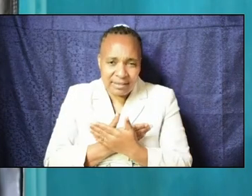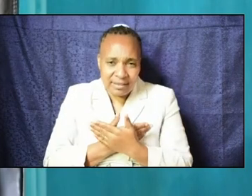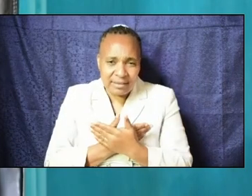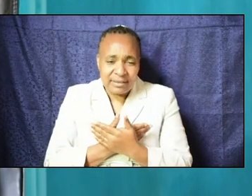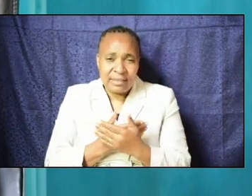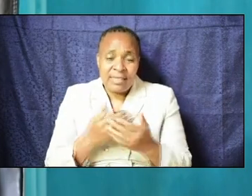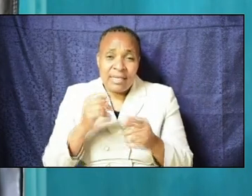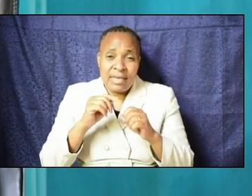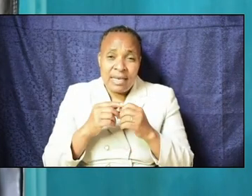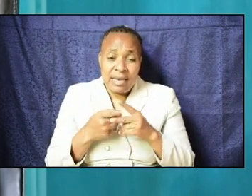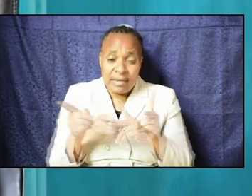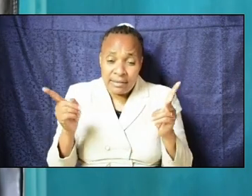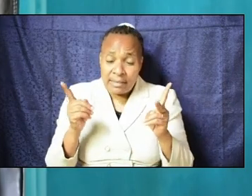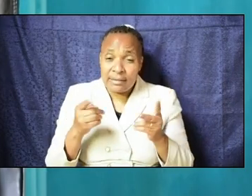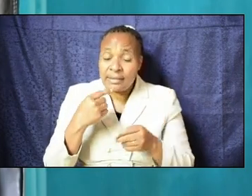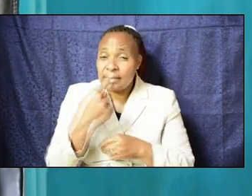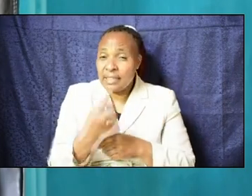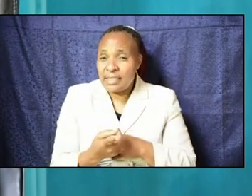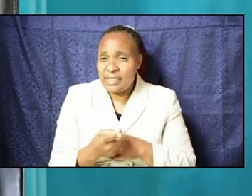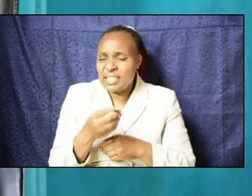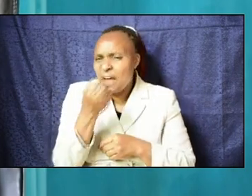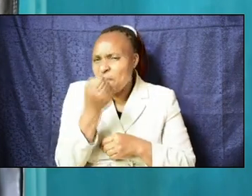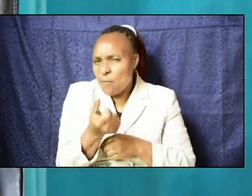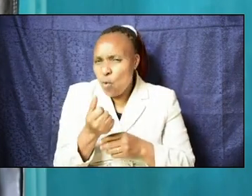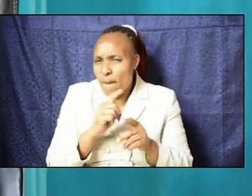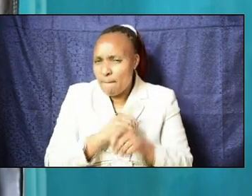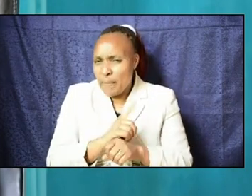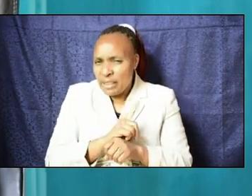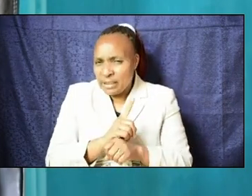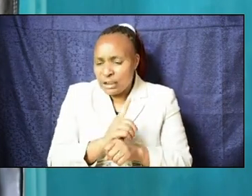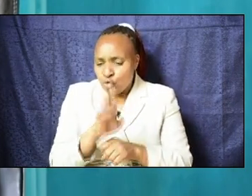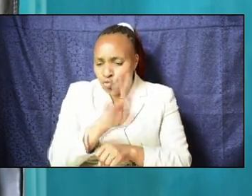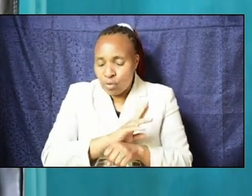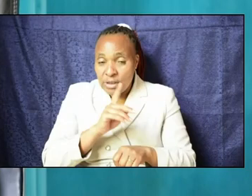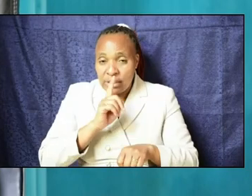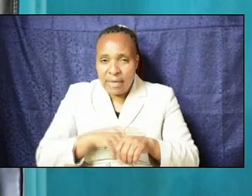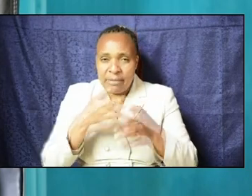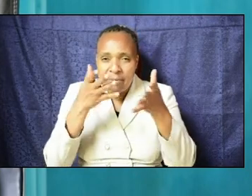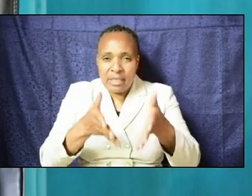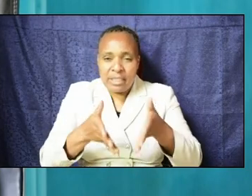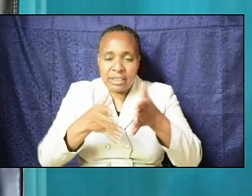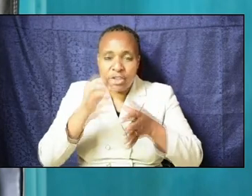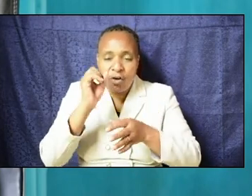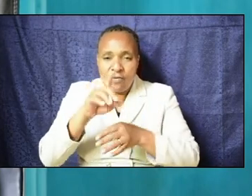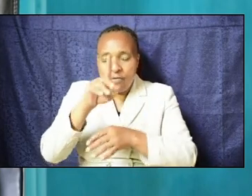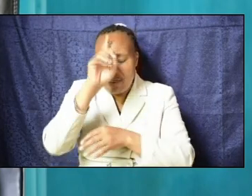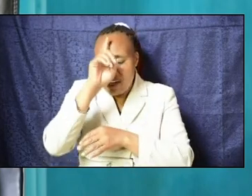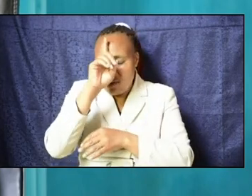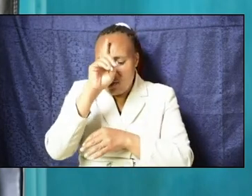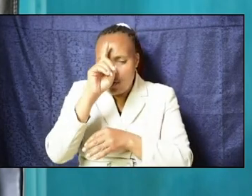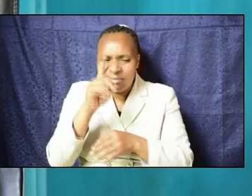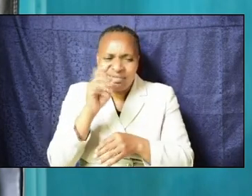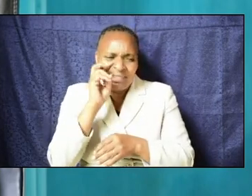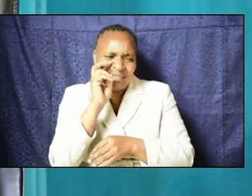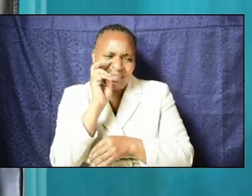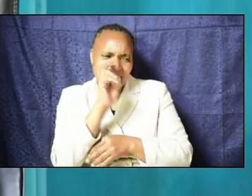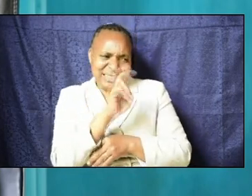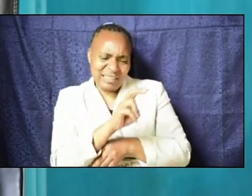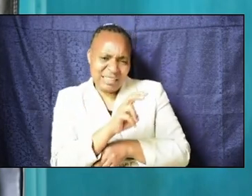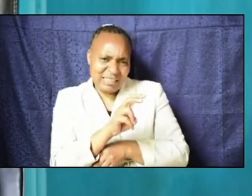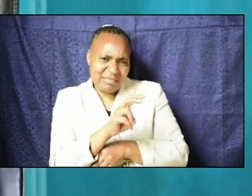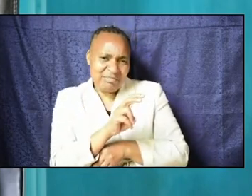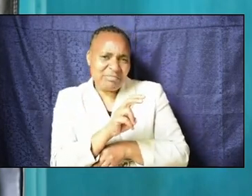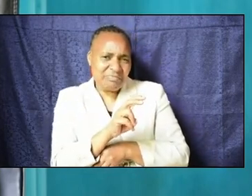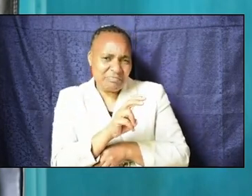As Misati has said, in a few minutes of spending time in the presence of Pharaoh, Pharaoh had already seen